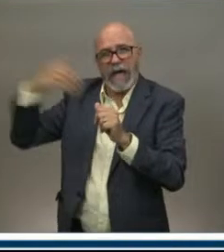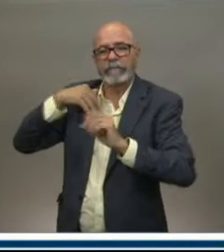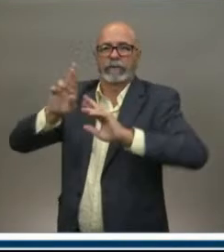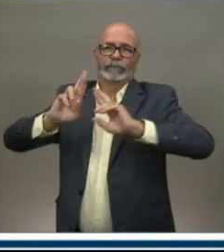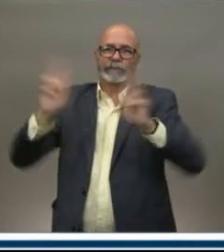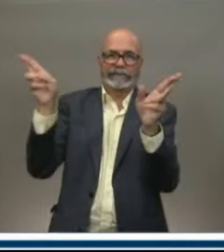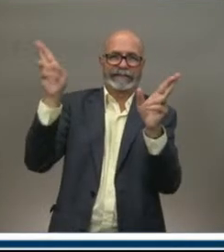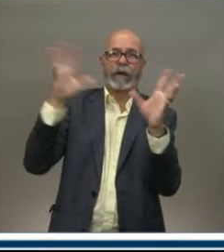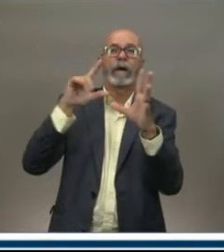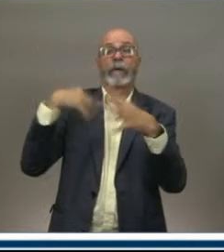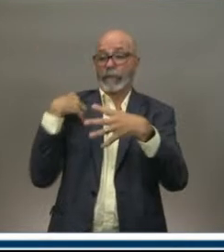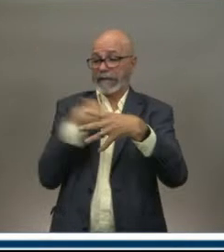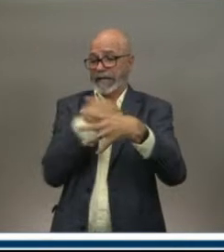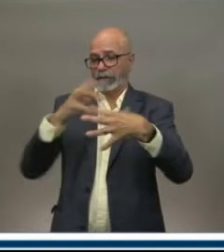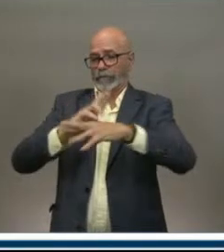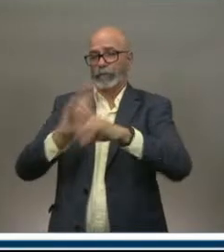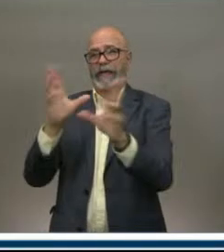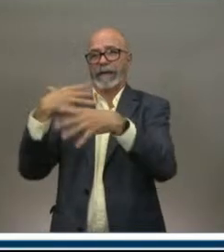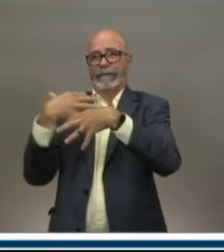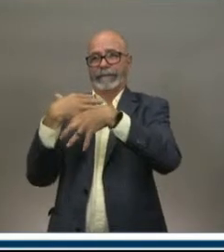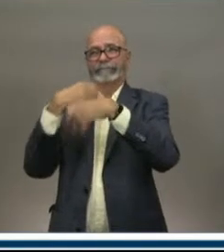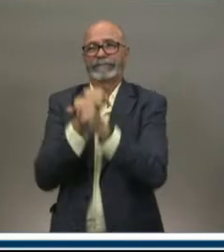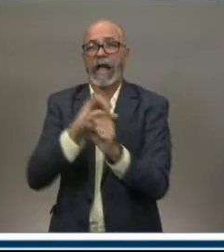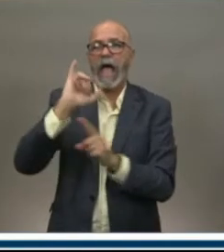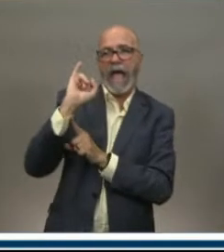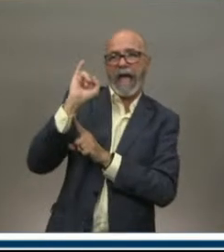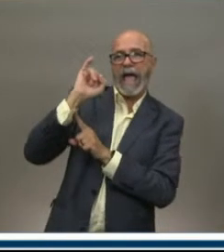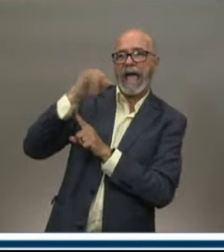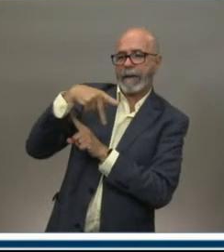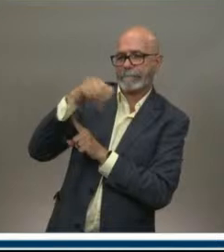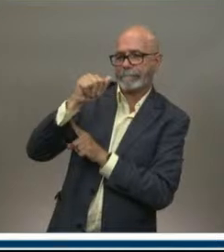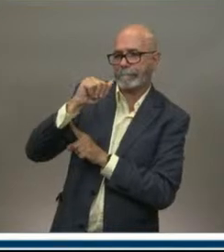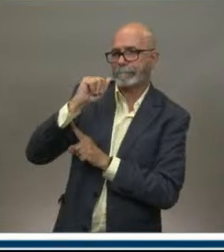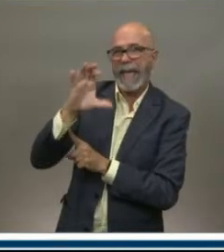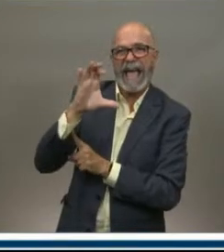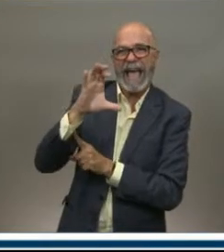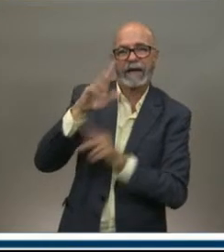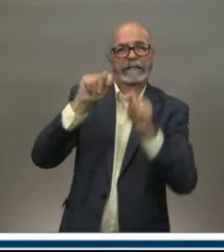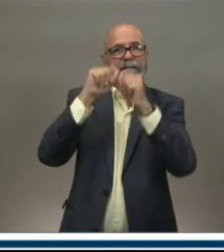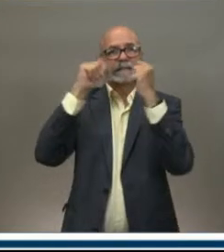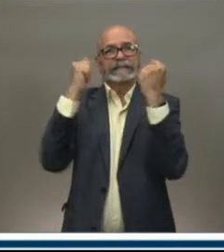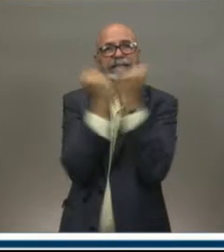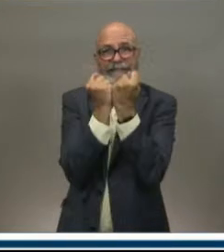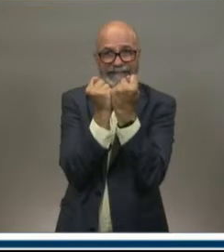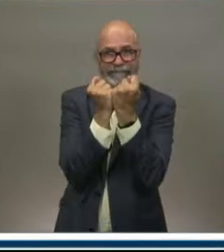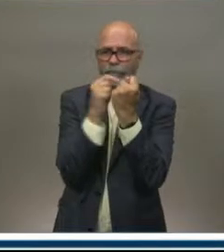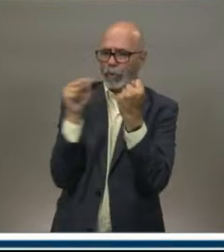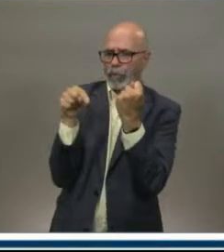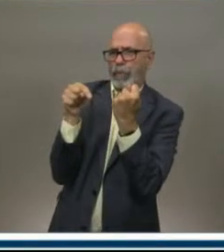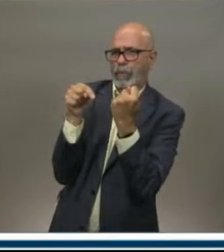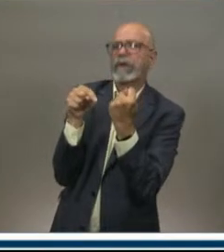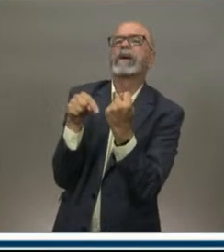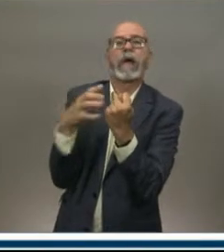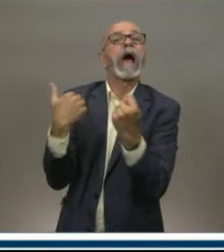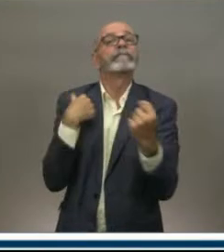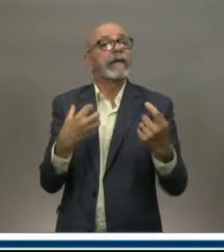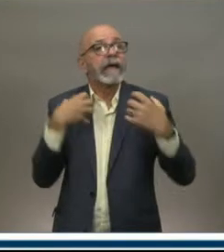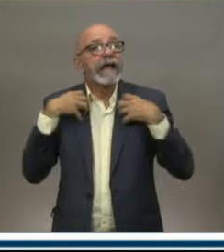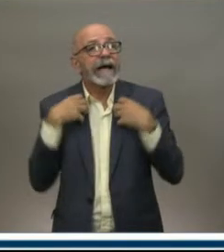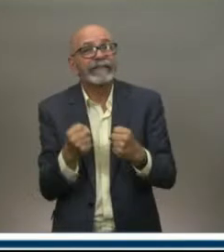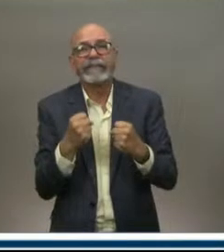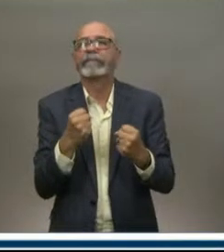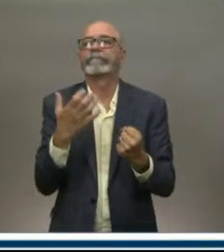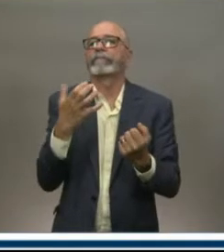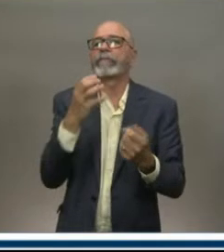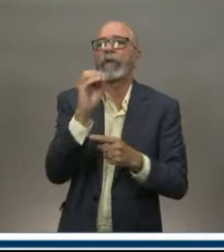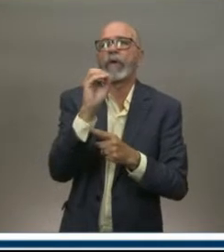supporting long-term care facilities. We will ensure that each zone has additional occupational health and safety resources. And